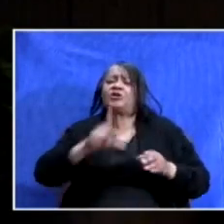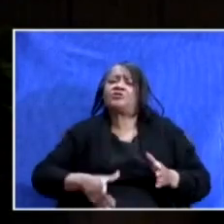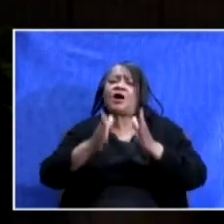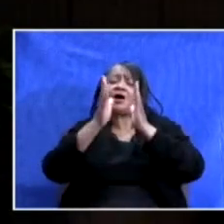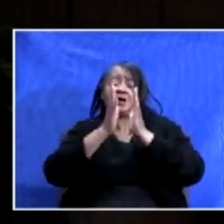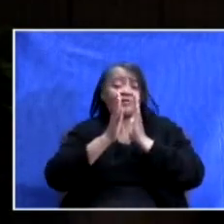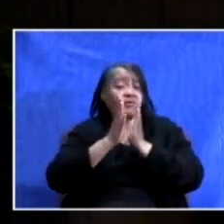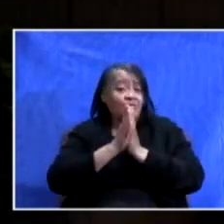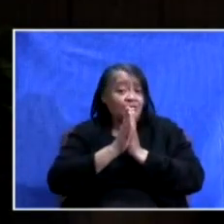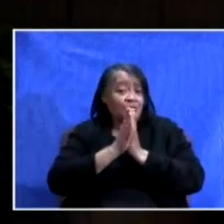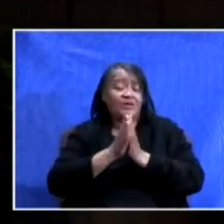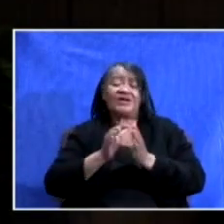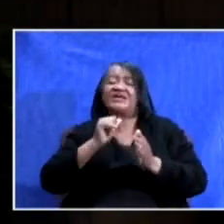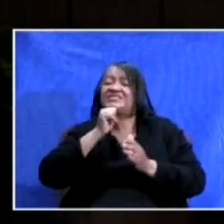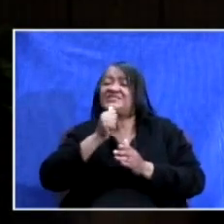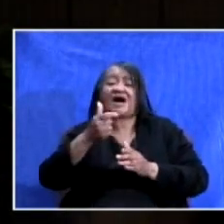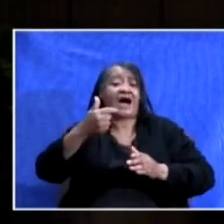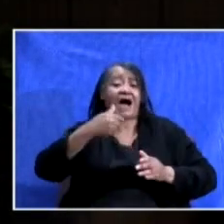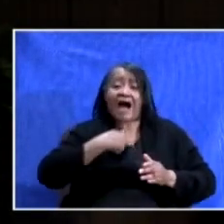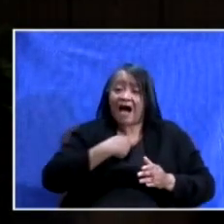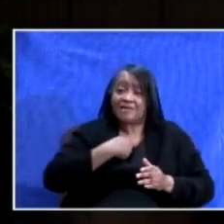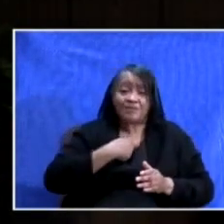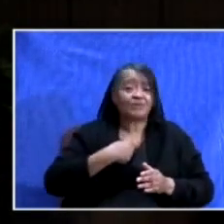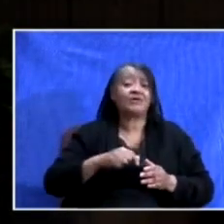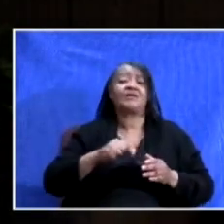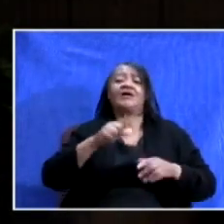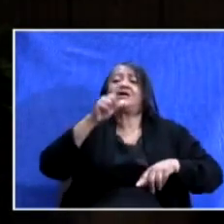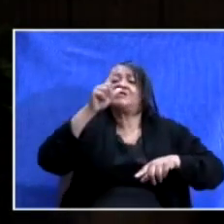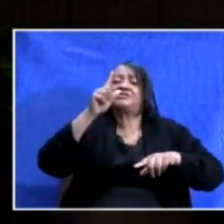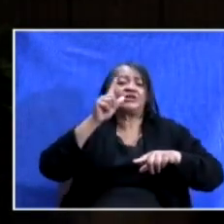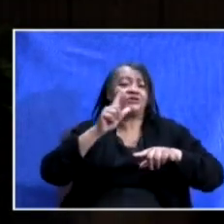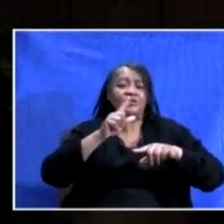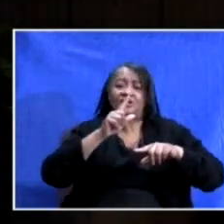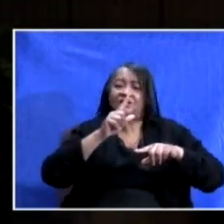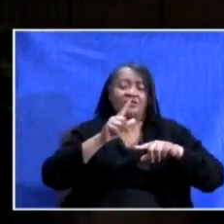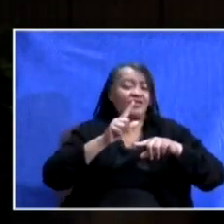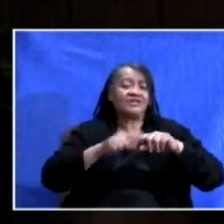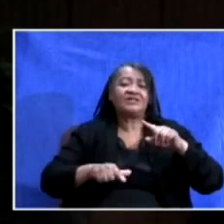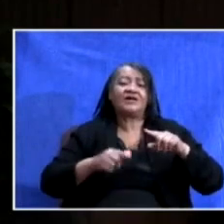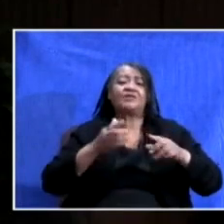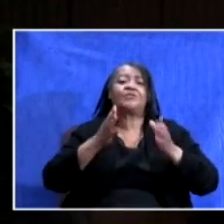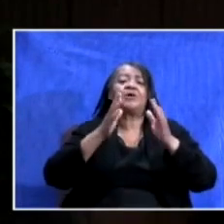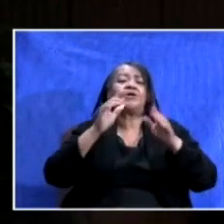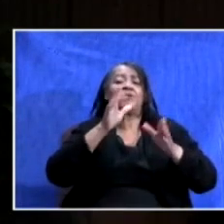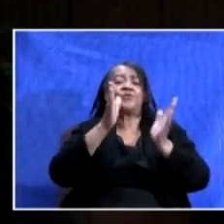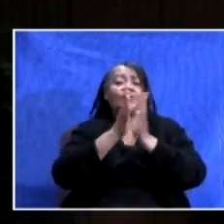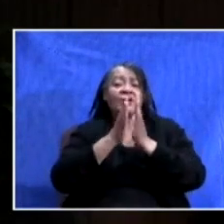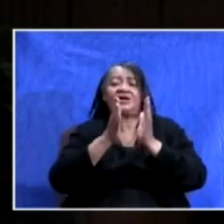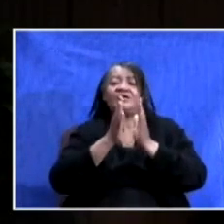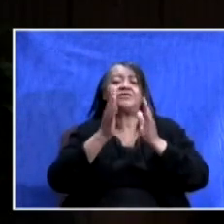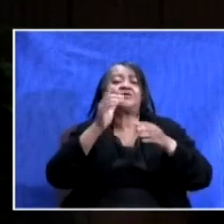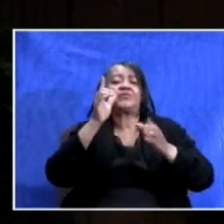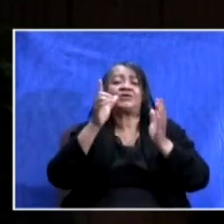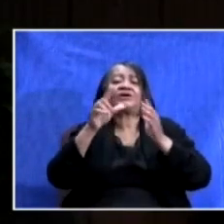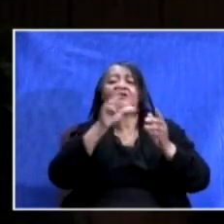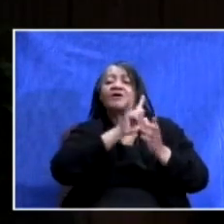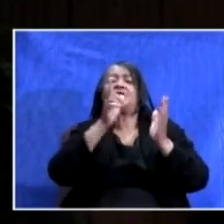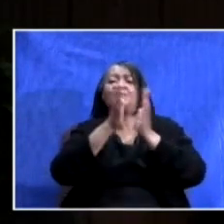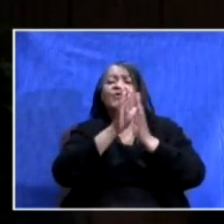say, I. You cannot pray the Lord's Prayer and once say, my. You cannot pray the Lord's